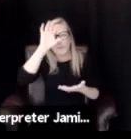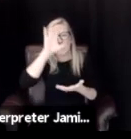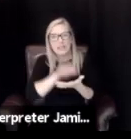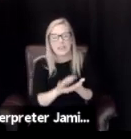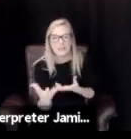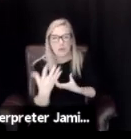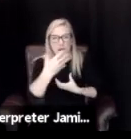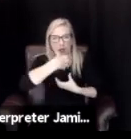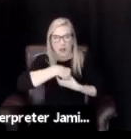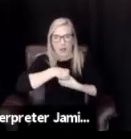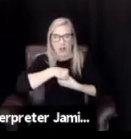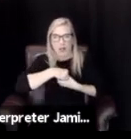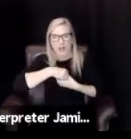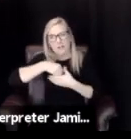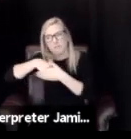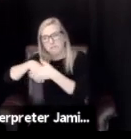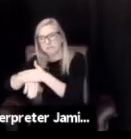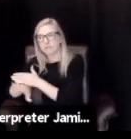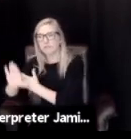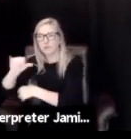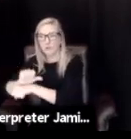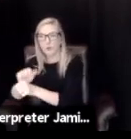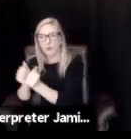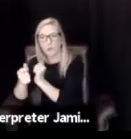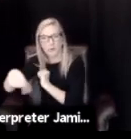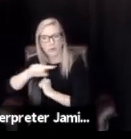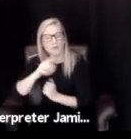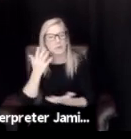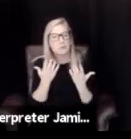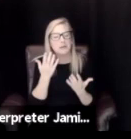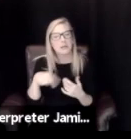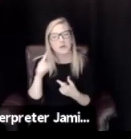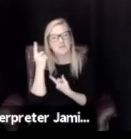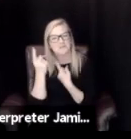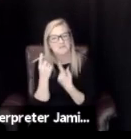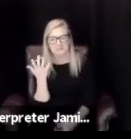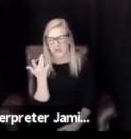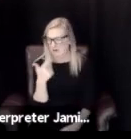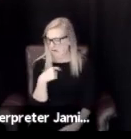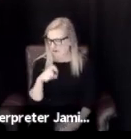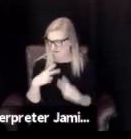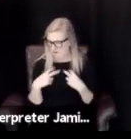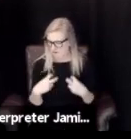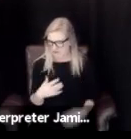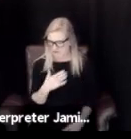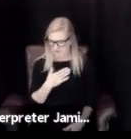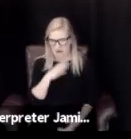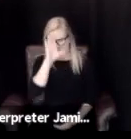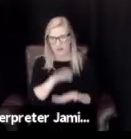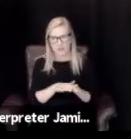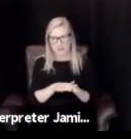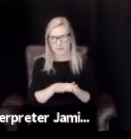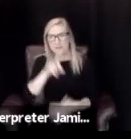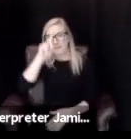And so you may be thinking, well, Renee, why do I have to examine my beliefs? Because they're examining